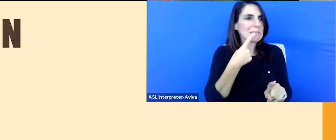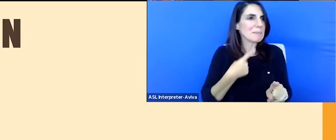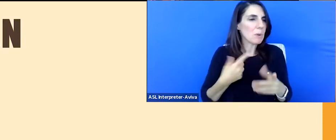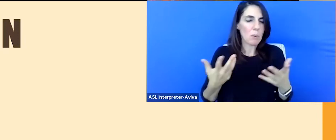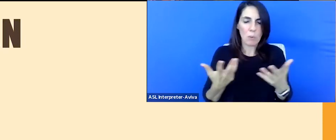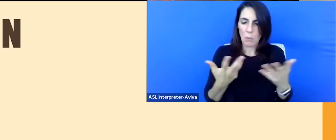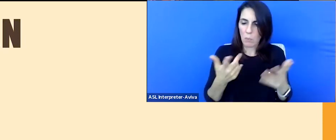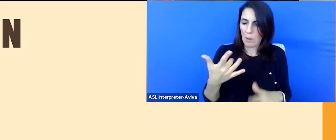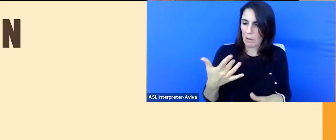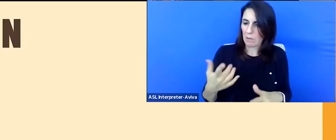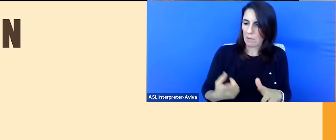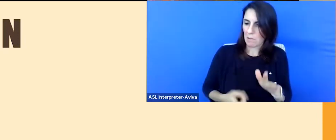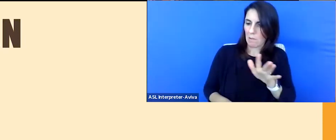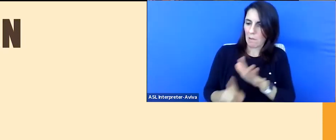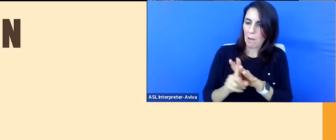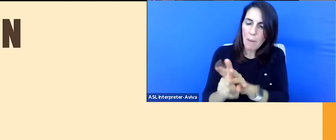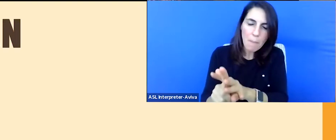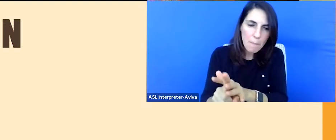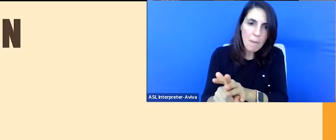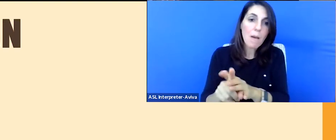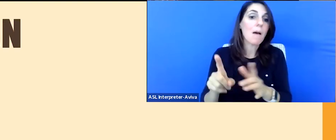Then let's take a breath together